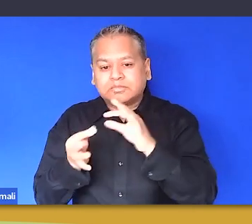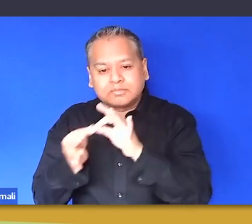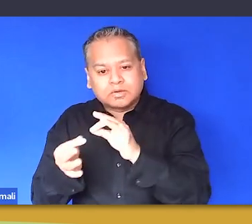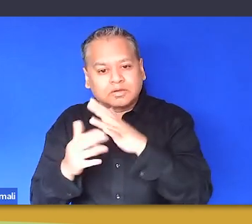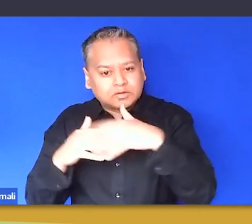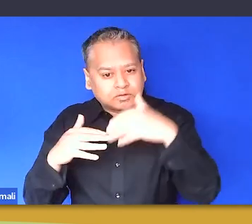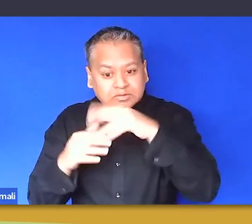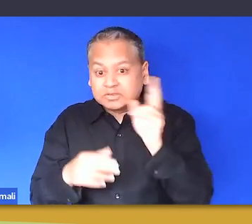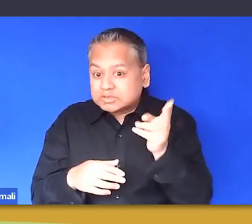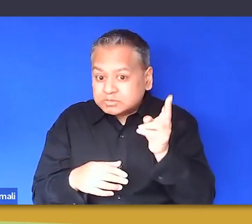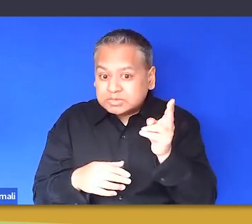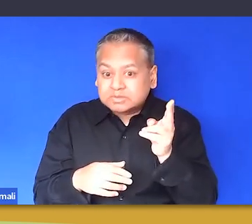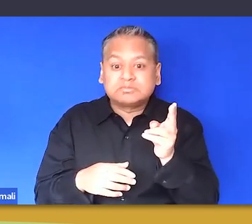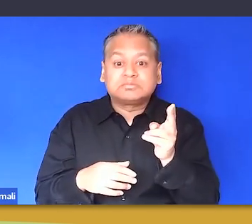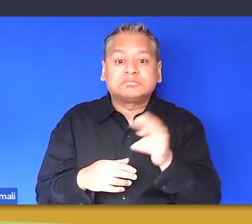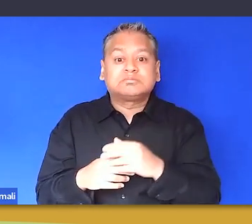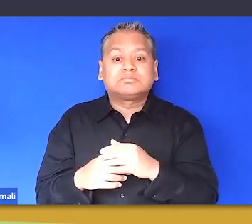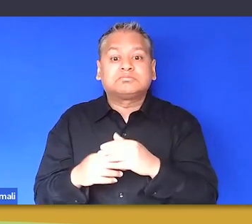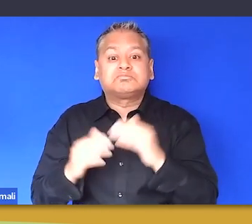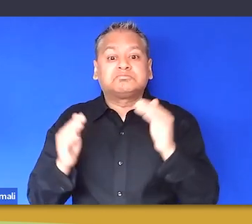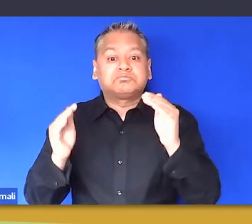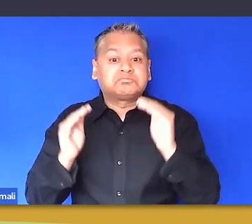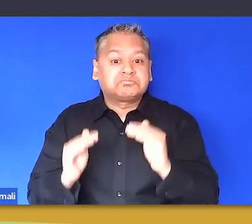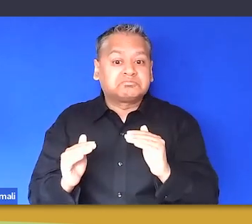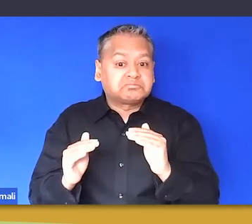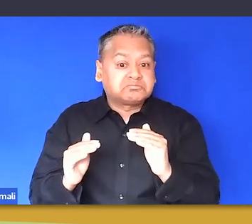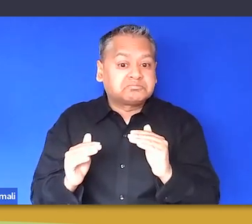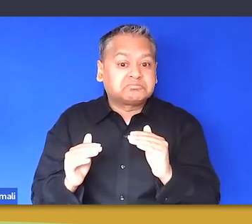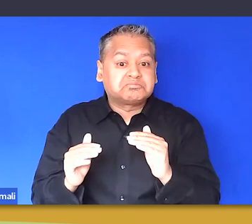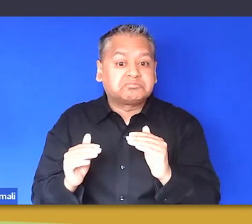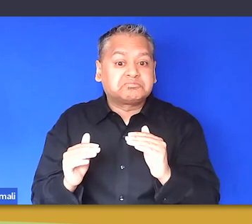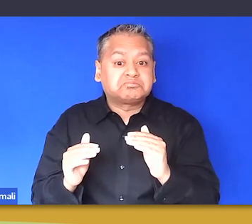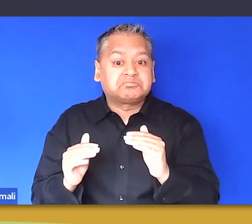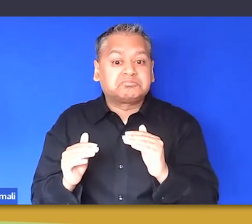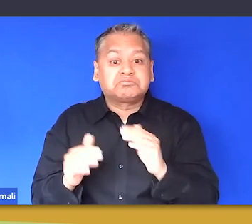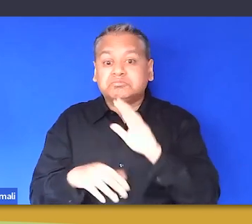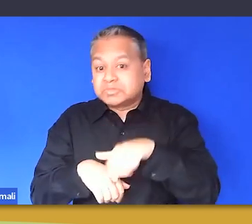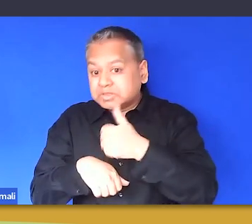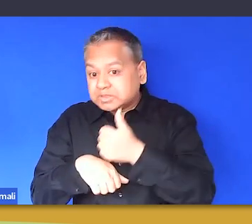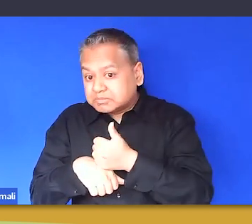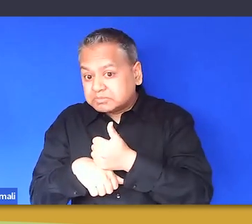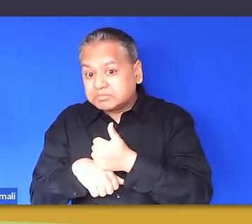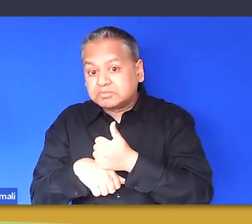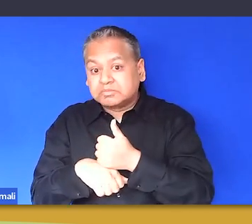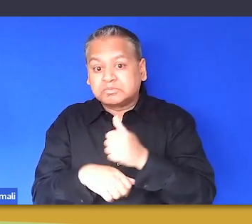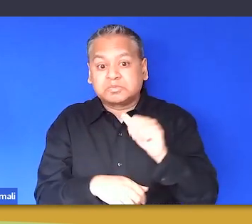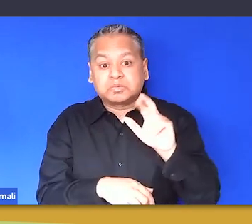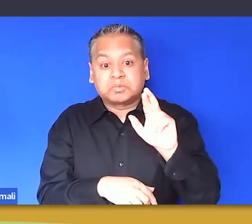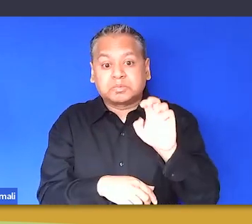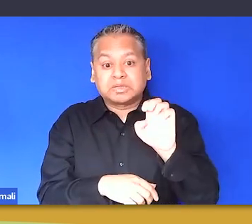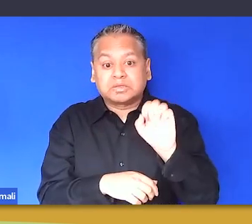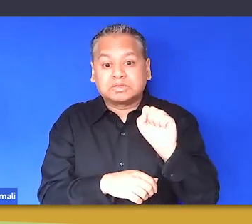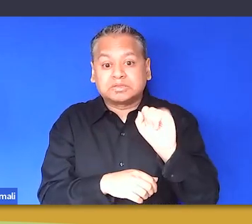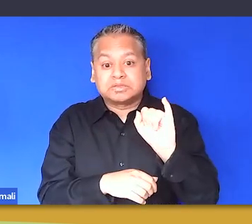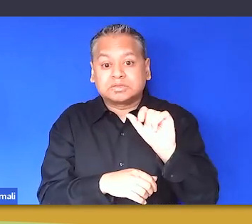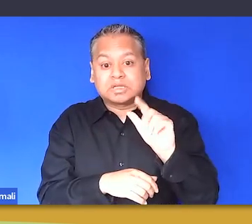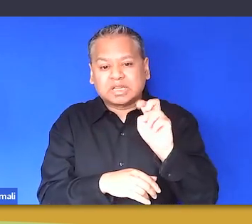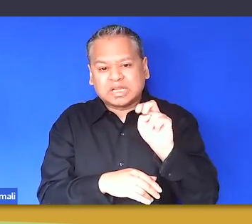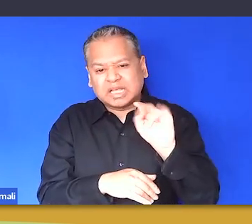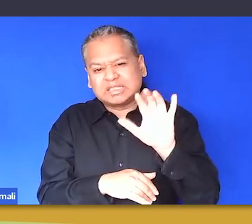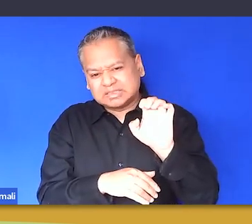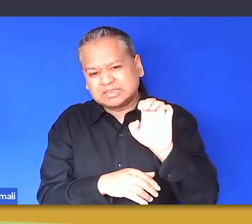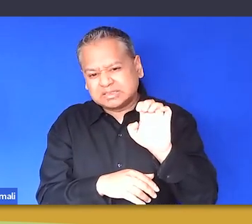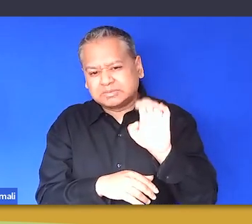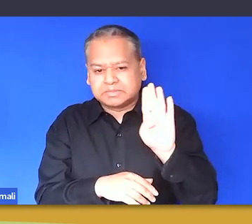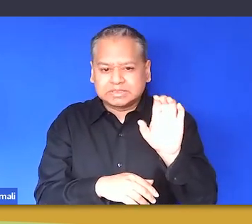We need to come together as a society to commit to being anti-racist and calling out discrimination when we see it. I